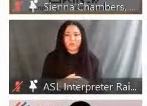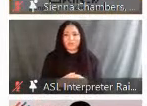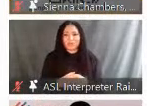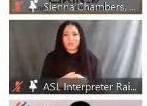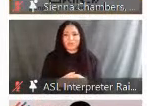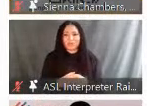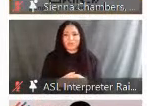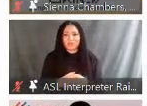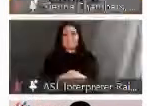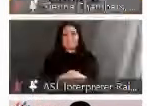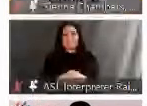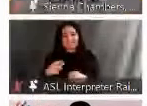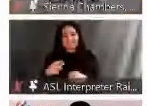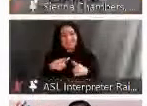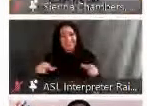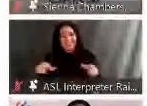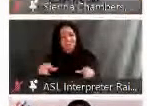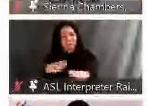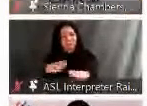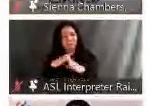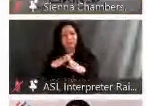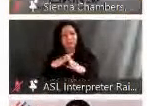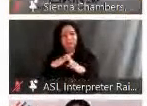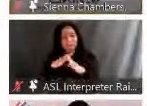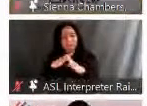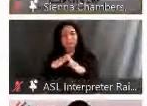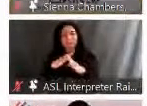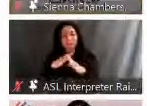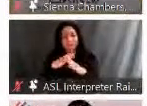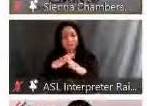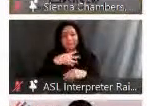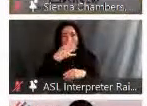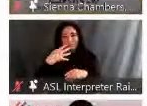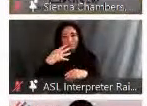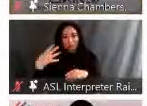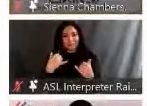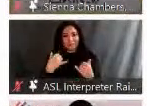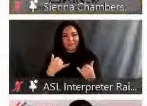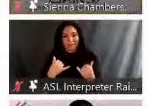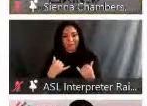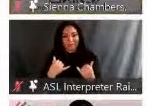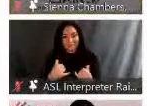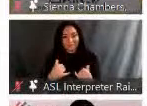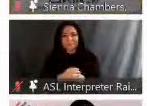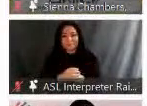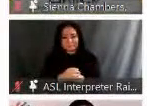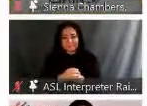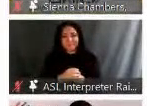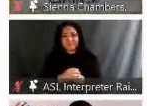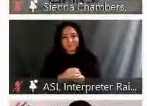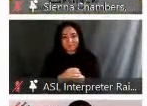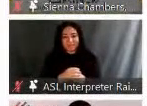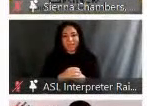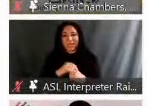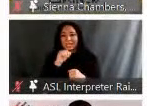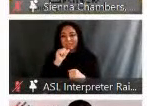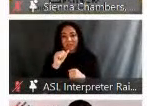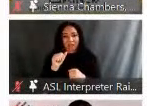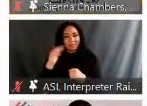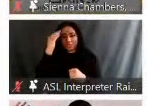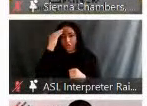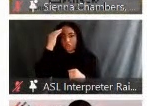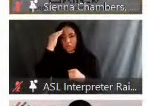they have the language barrier, the immigration status, and not being knowledgeable